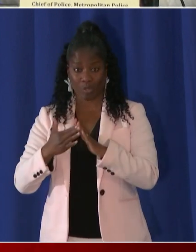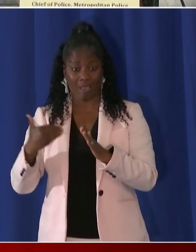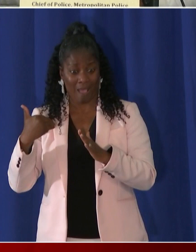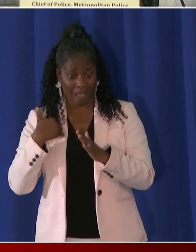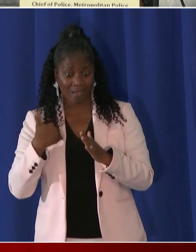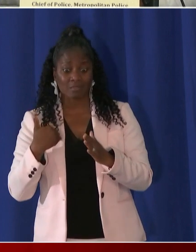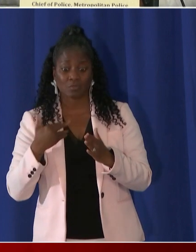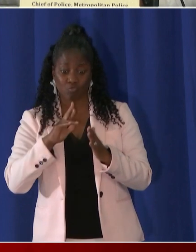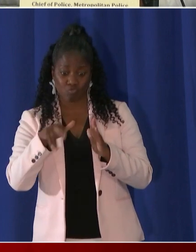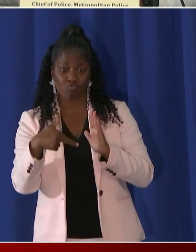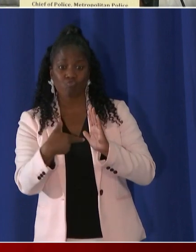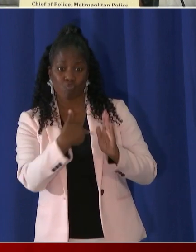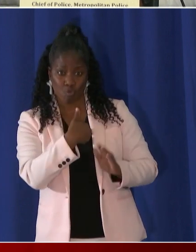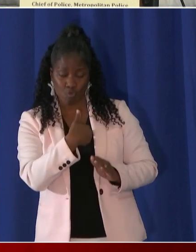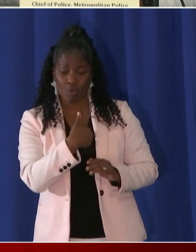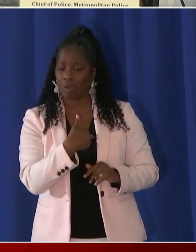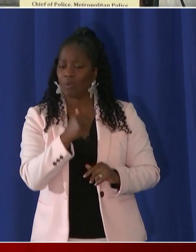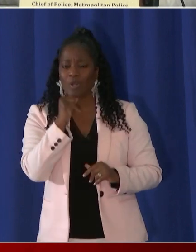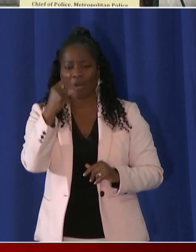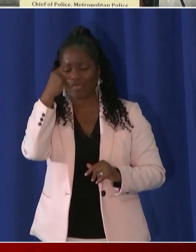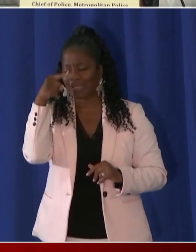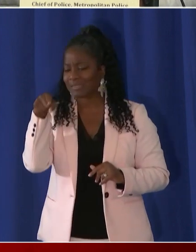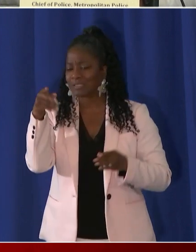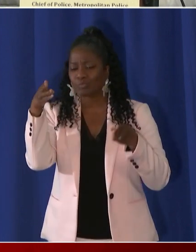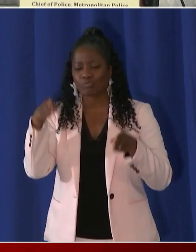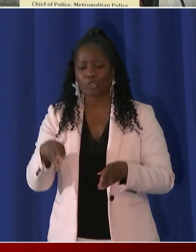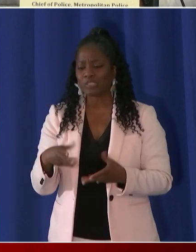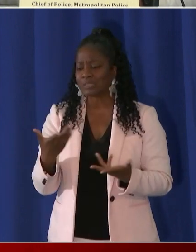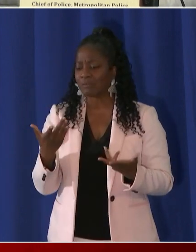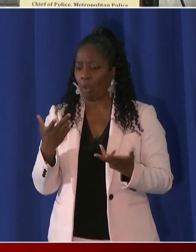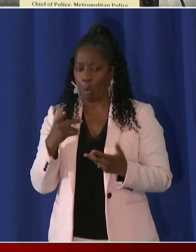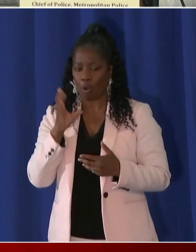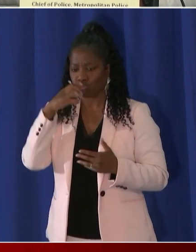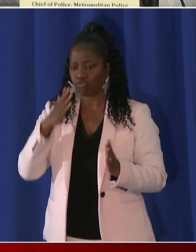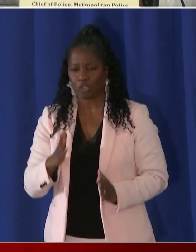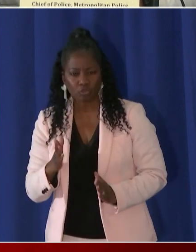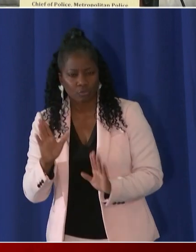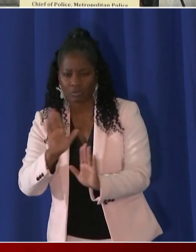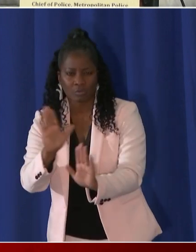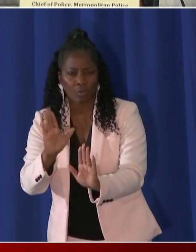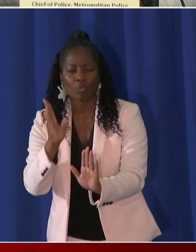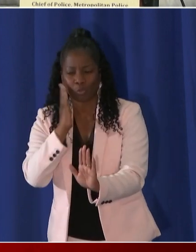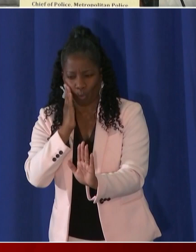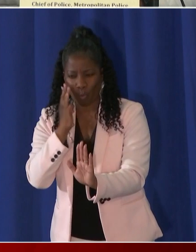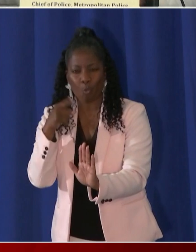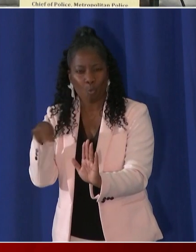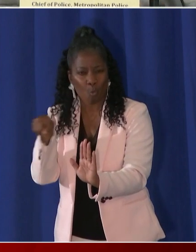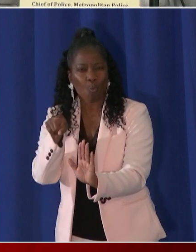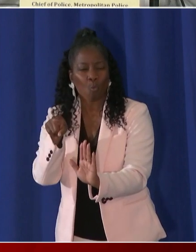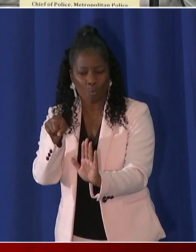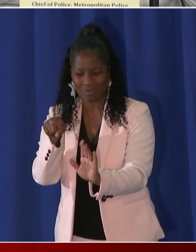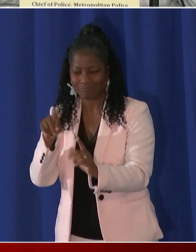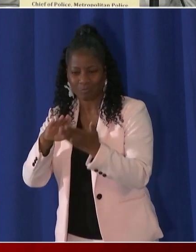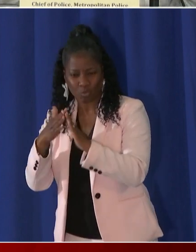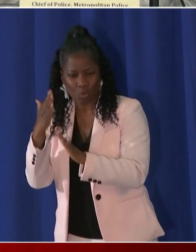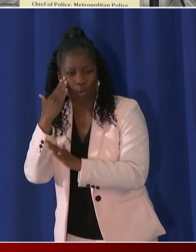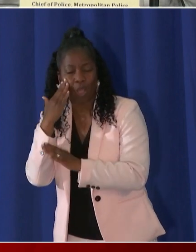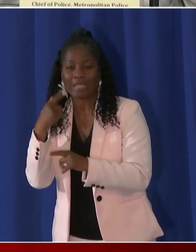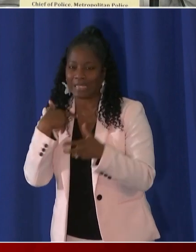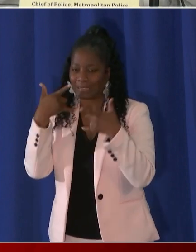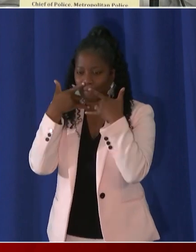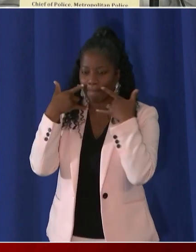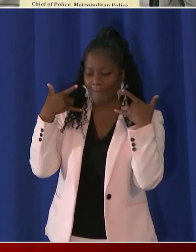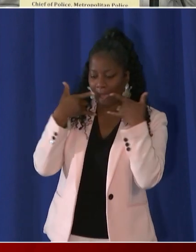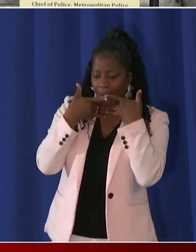play a part. We don't think that this individual is a stranger to anyone in the community. In fact, we released his image. While he does have a mask